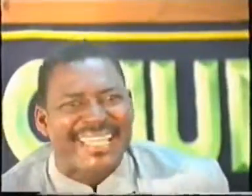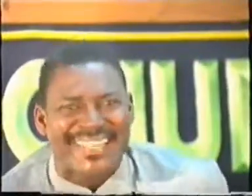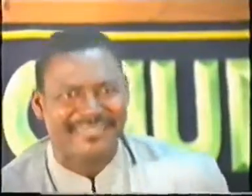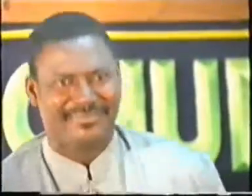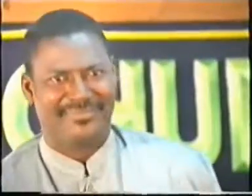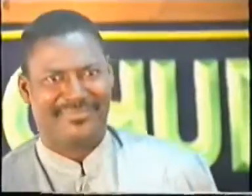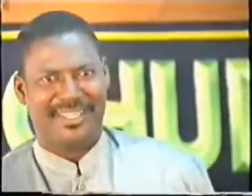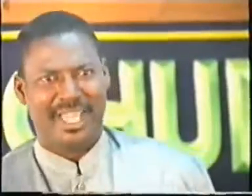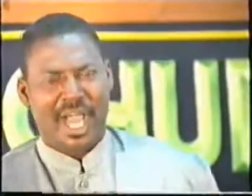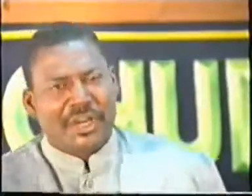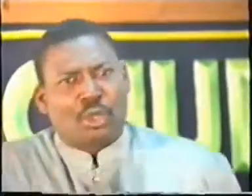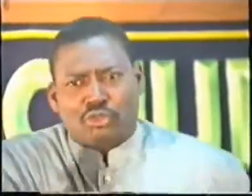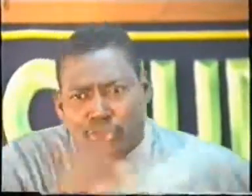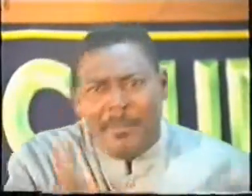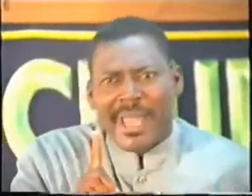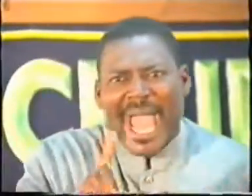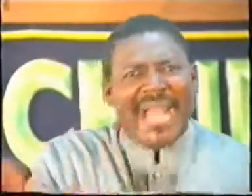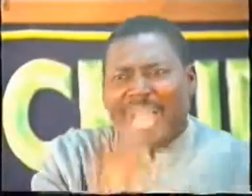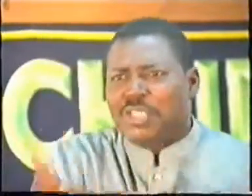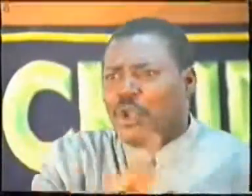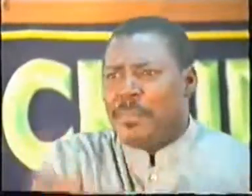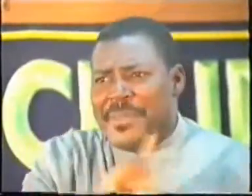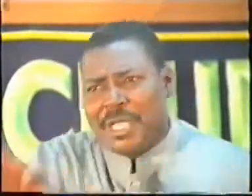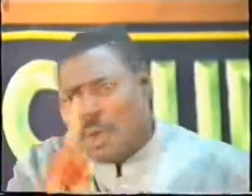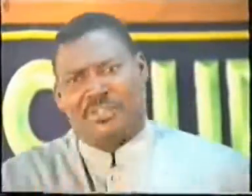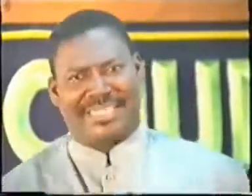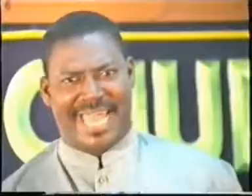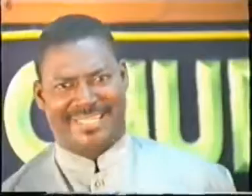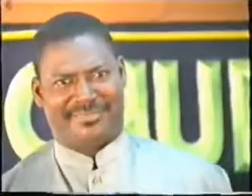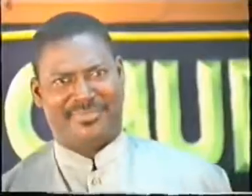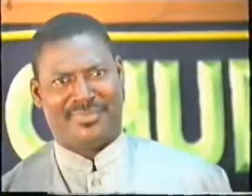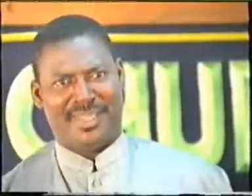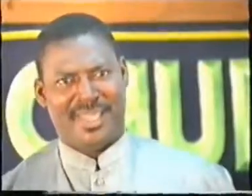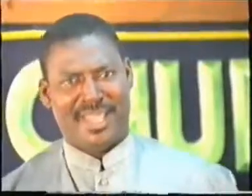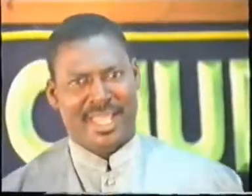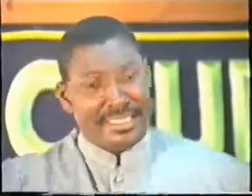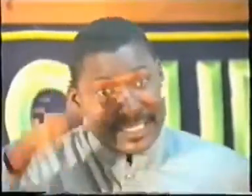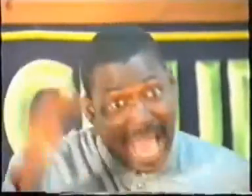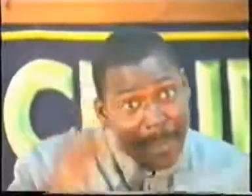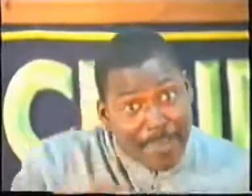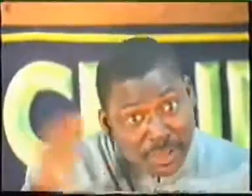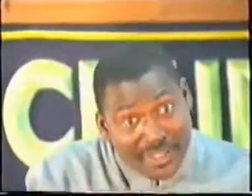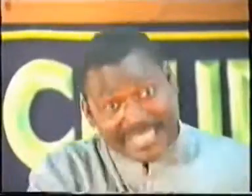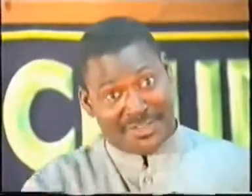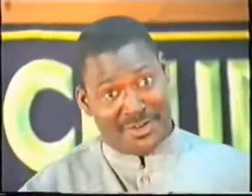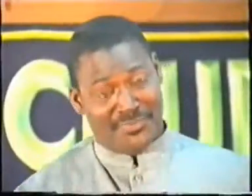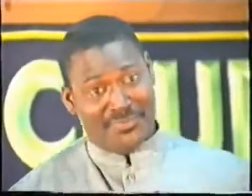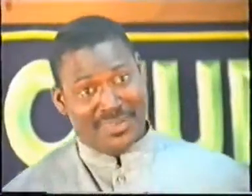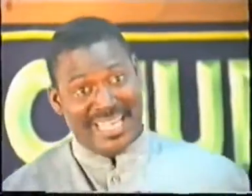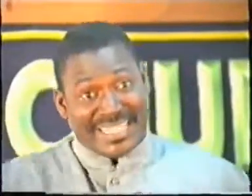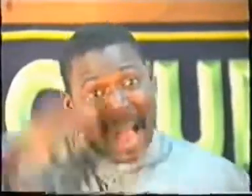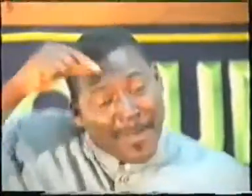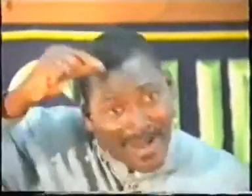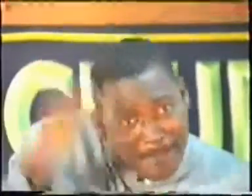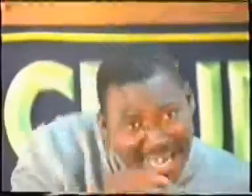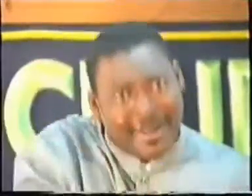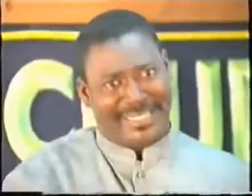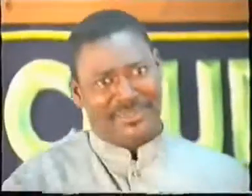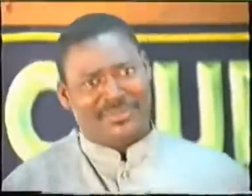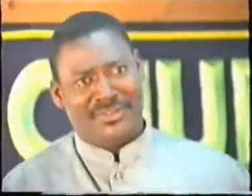ɛnteekyi titan kristosom ɛnka nkyerɛ nipa biara sɛ ɔmɛtua tit saa papa joses no saa